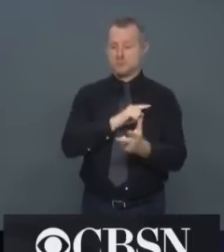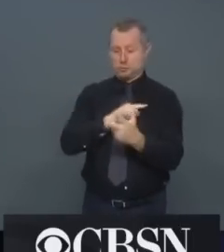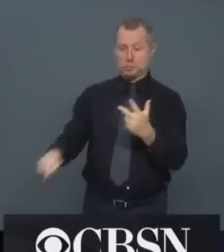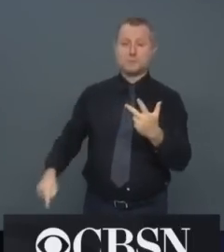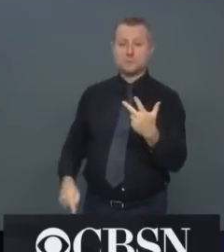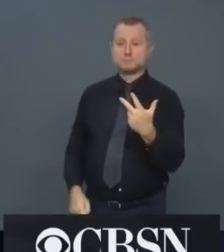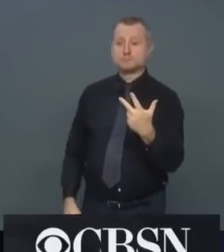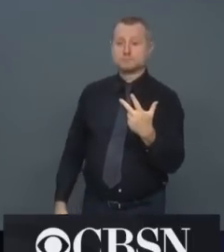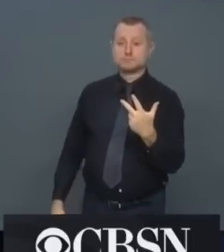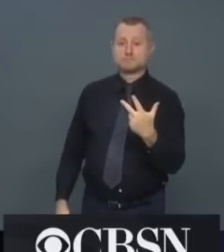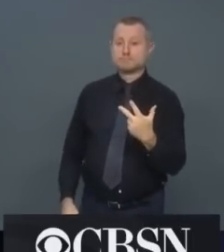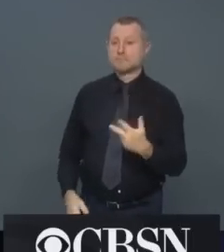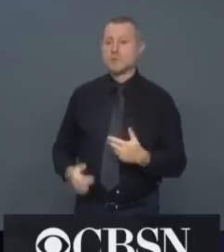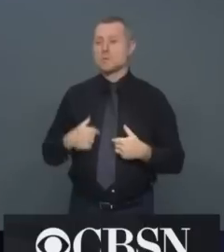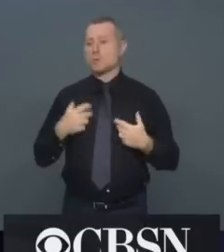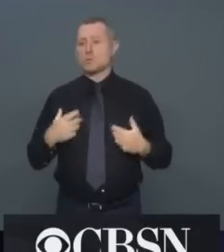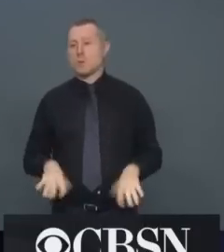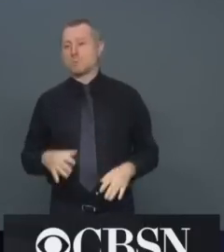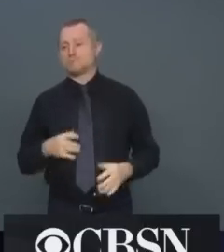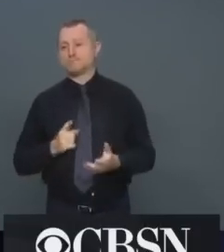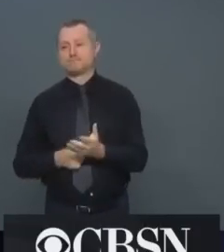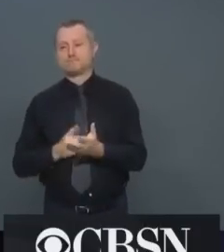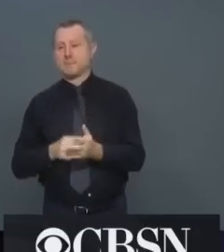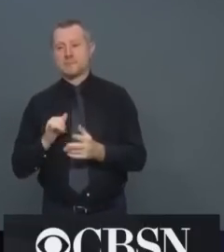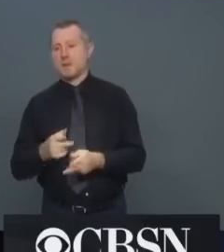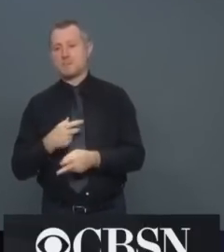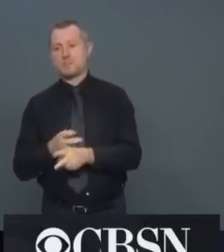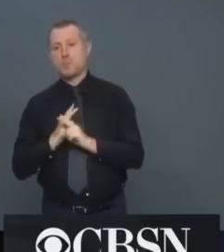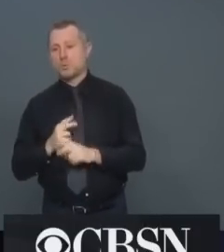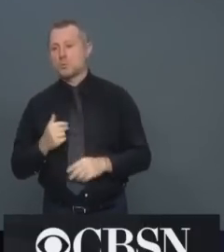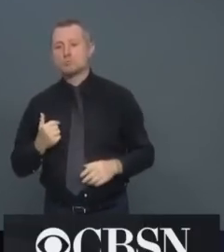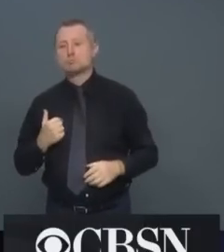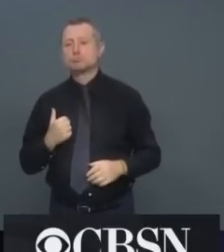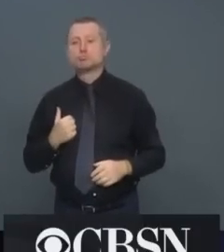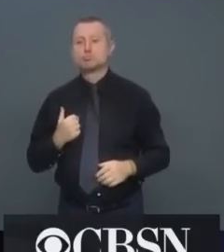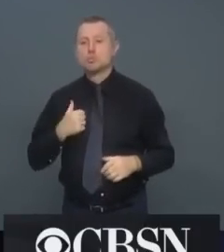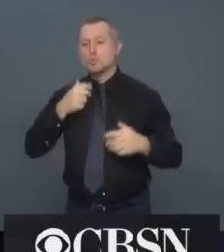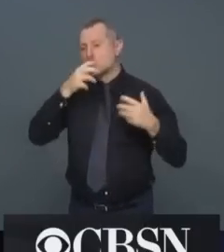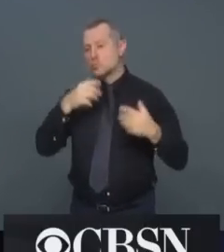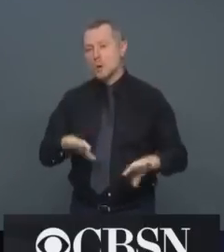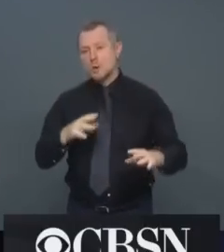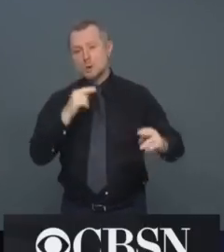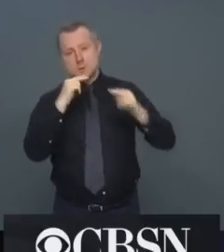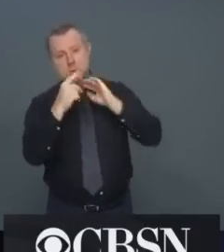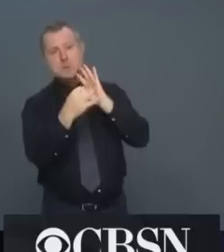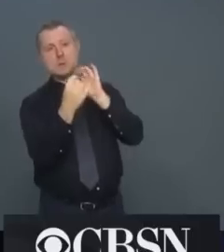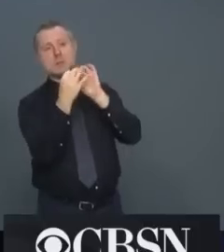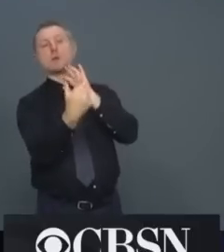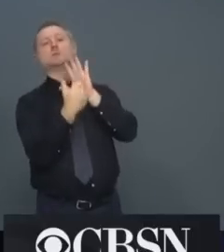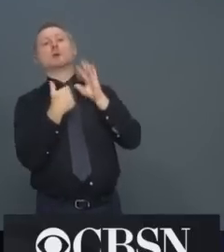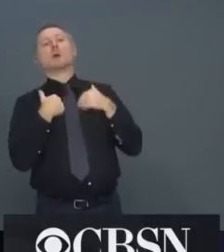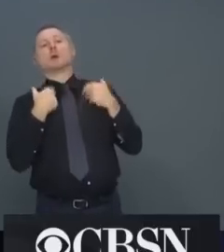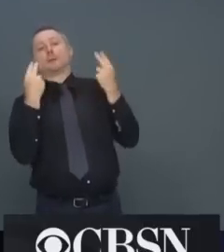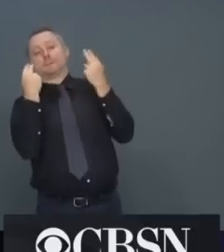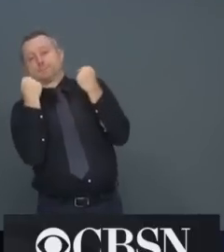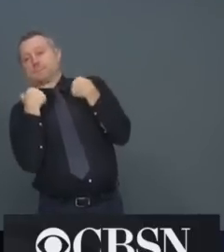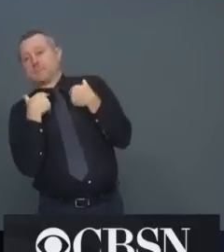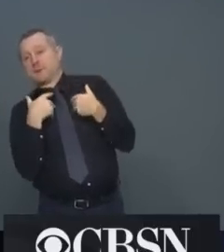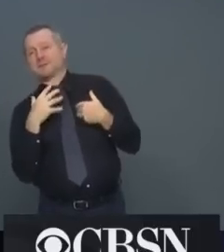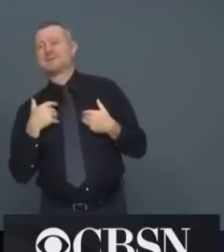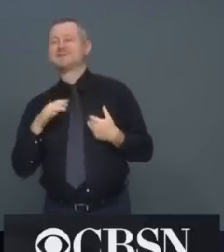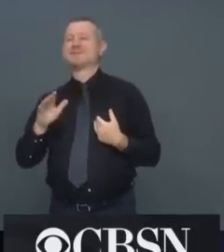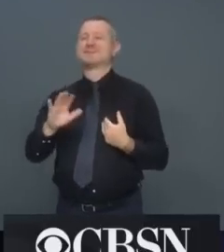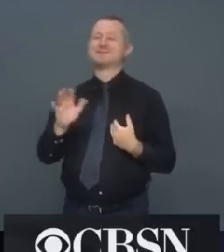have that conversation is because I don't want to negotiate against myself. Before you get to how much